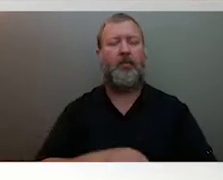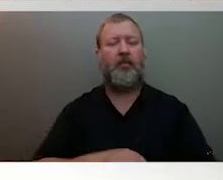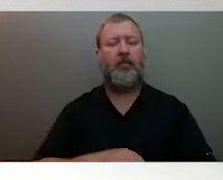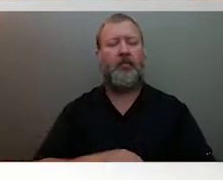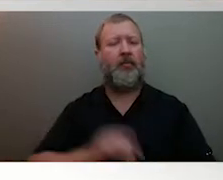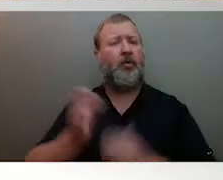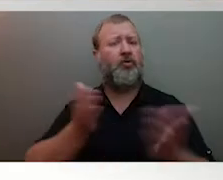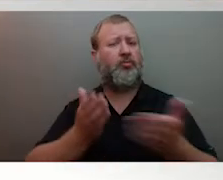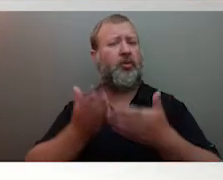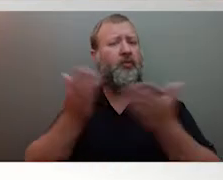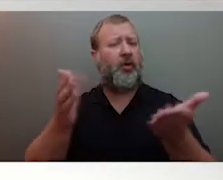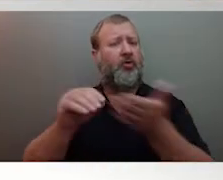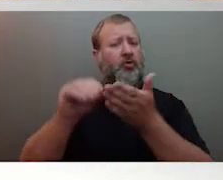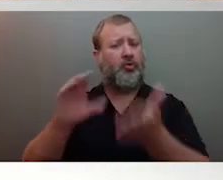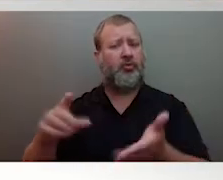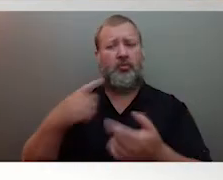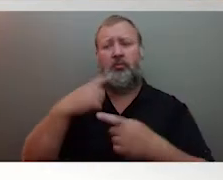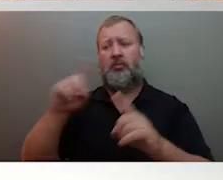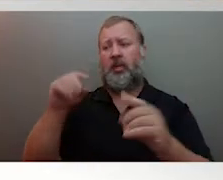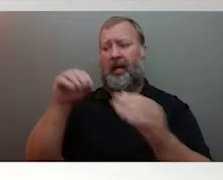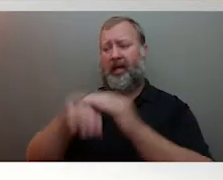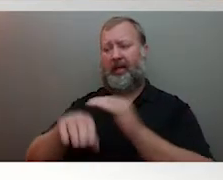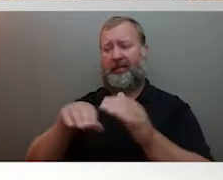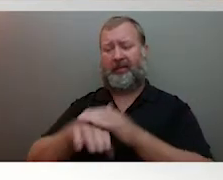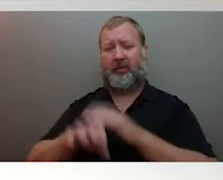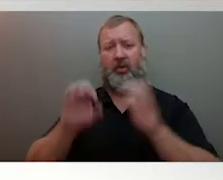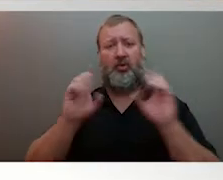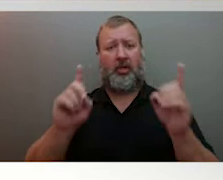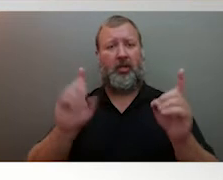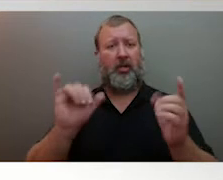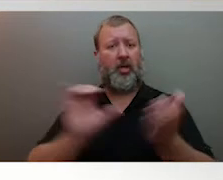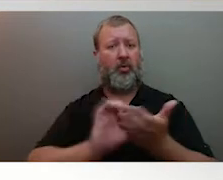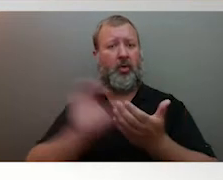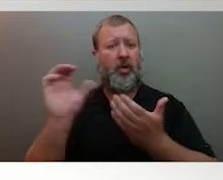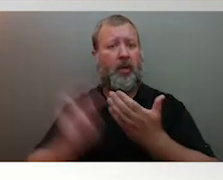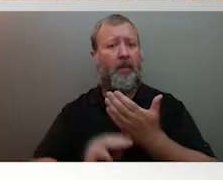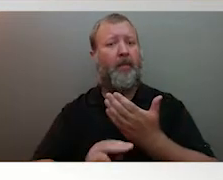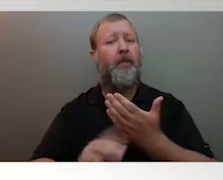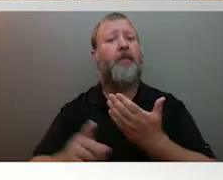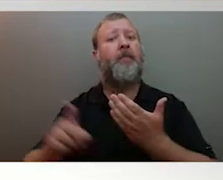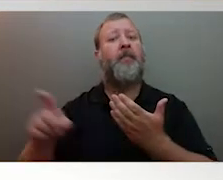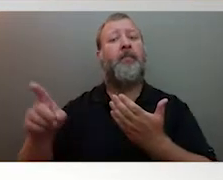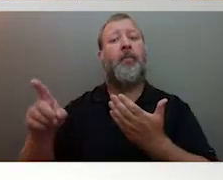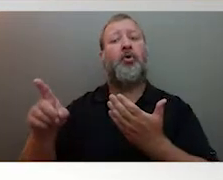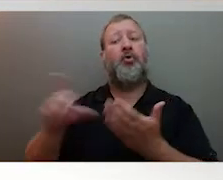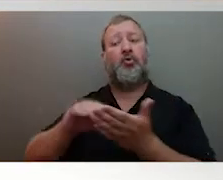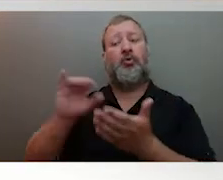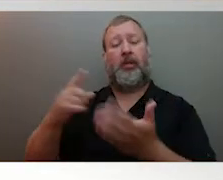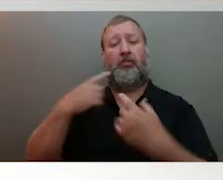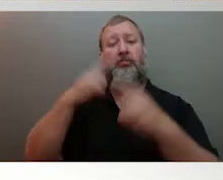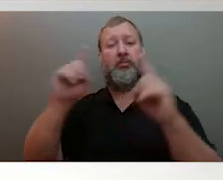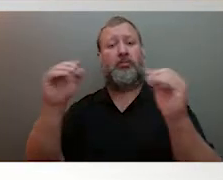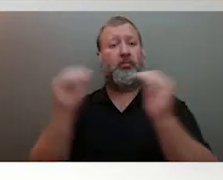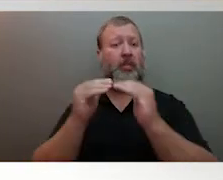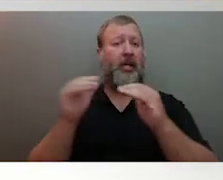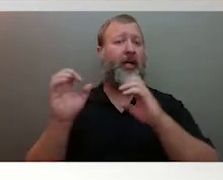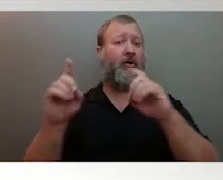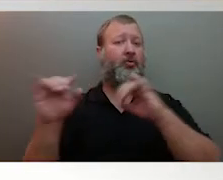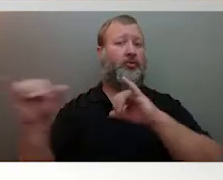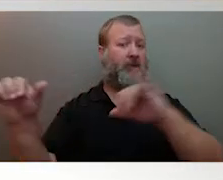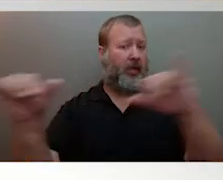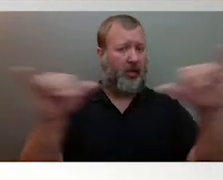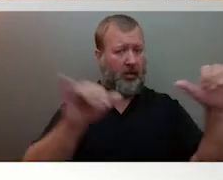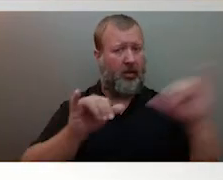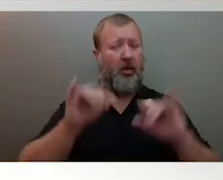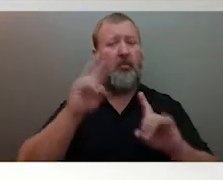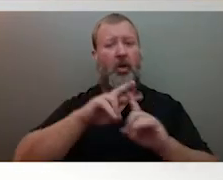services are provided to the student to ensure access of the general education curriculum so that the student can meet the educational standards that